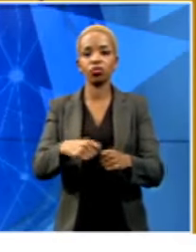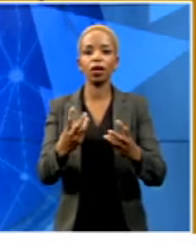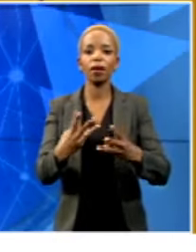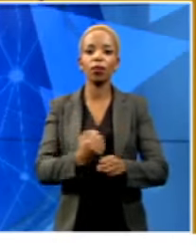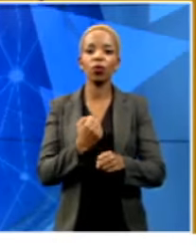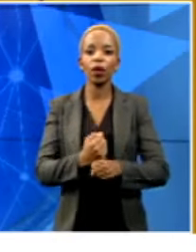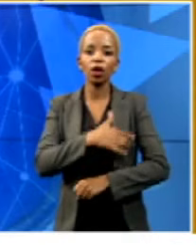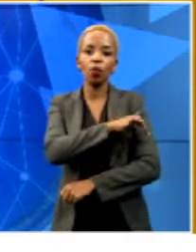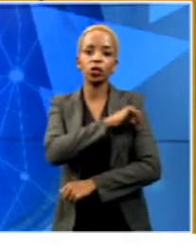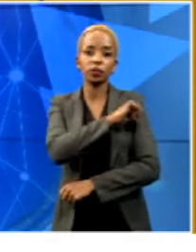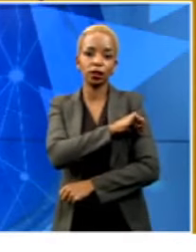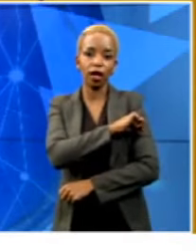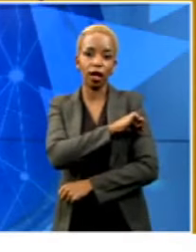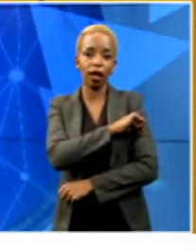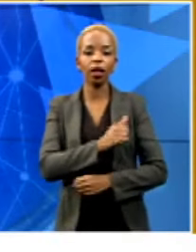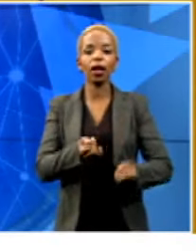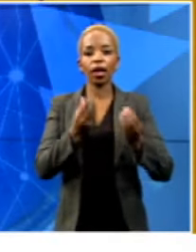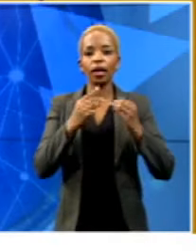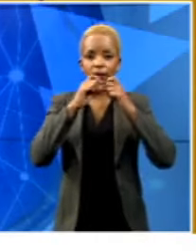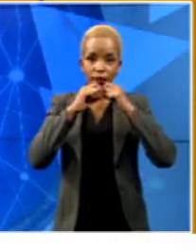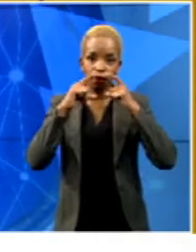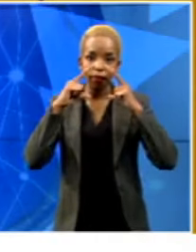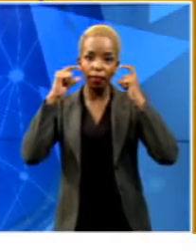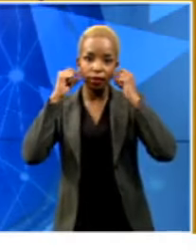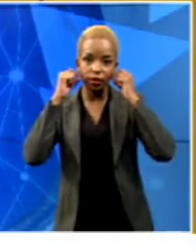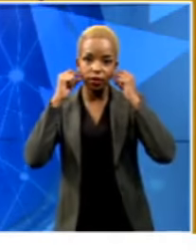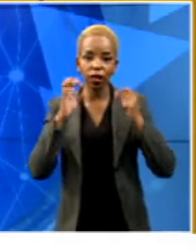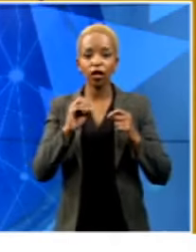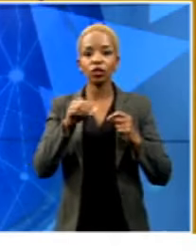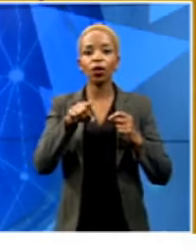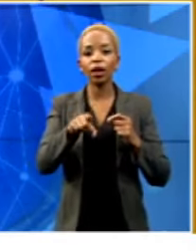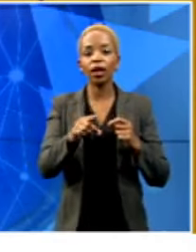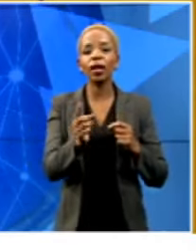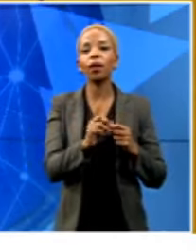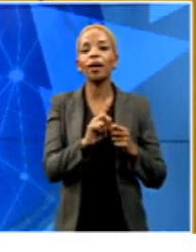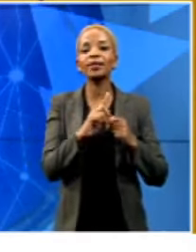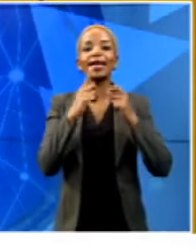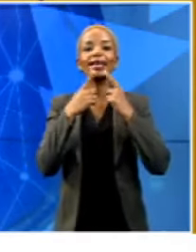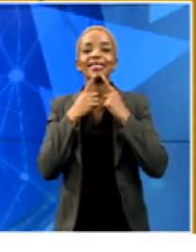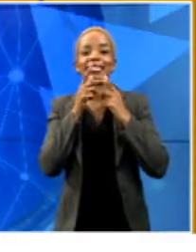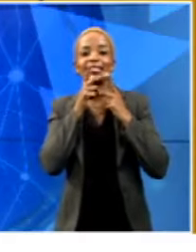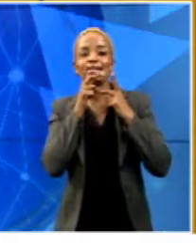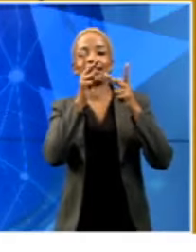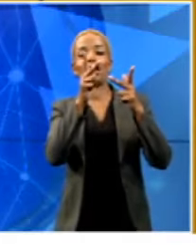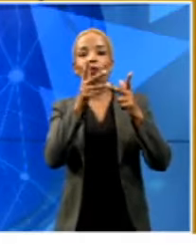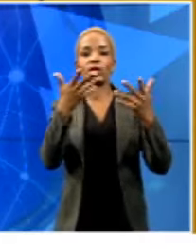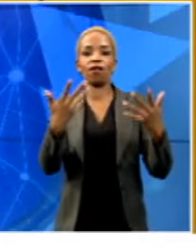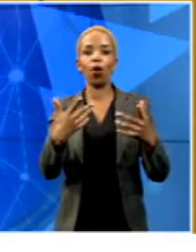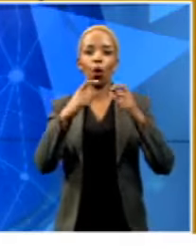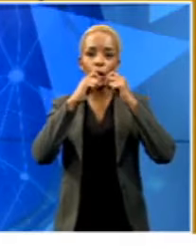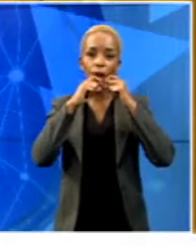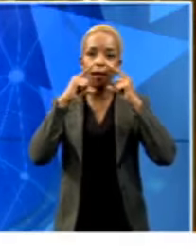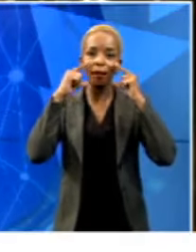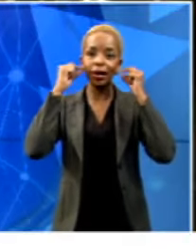workers in the fight against COVID-19. Now, the initiative is called SHOUT4MASKS, and Danny K joins us now